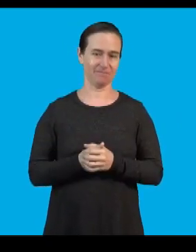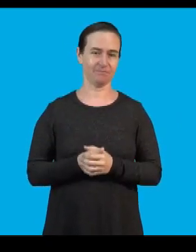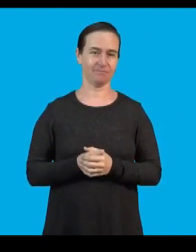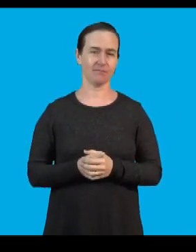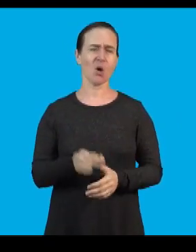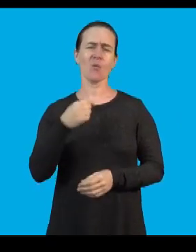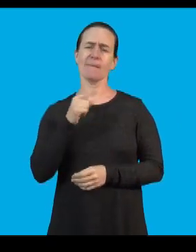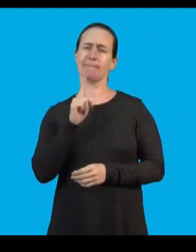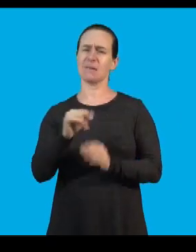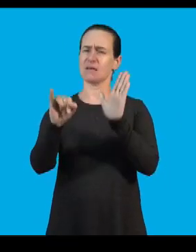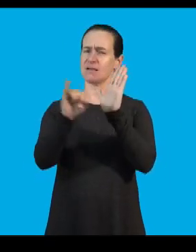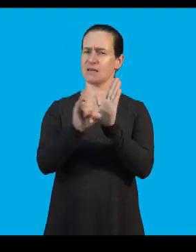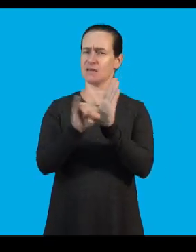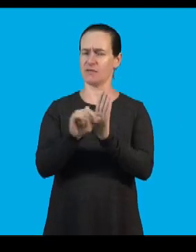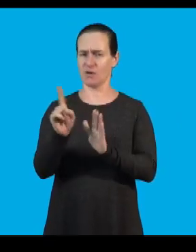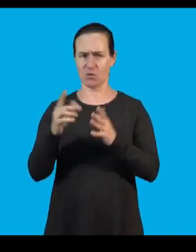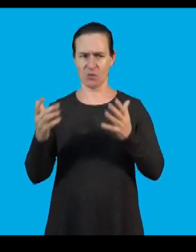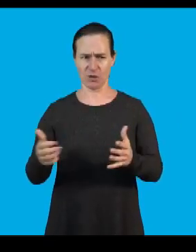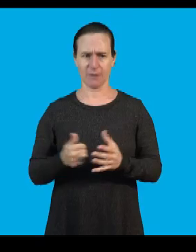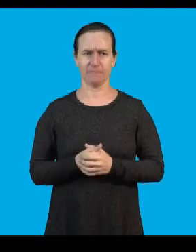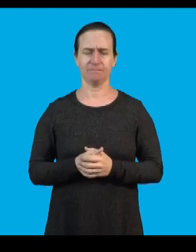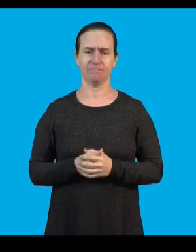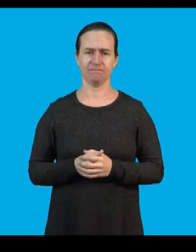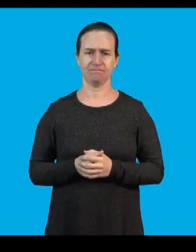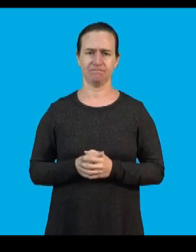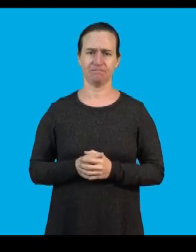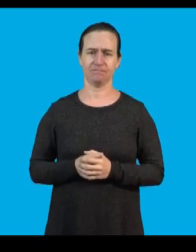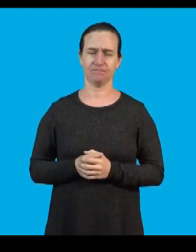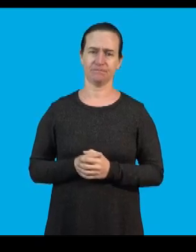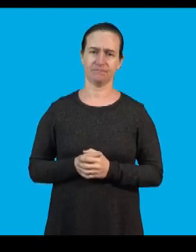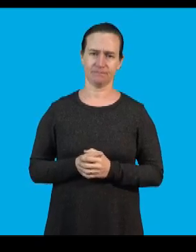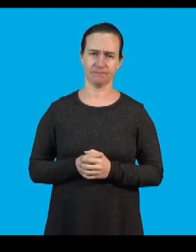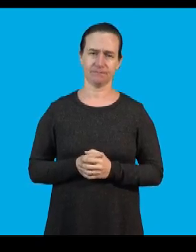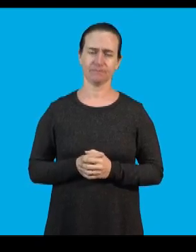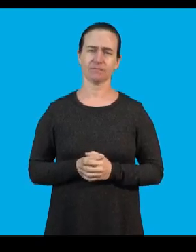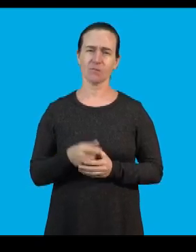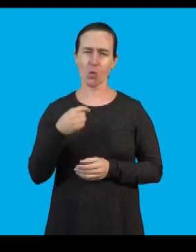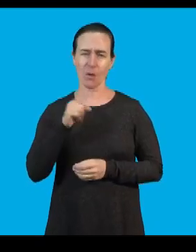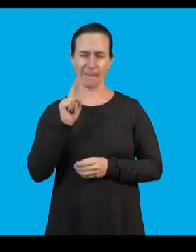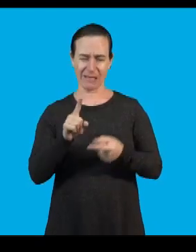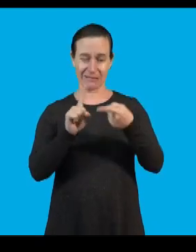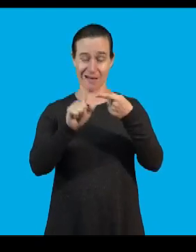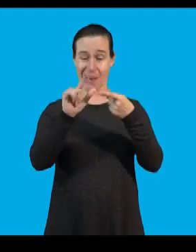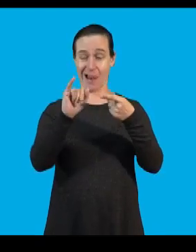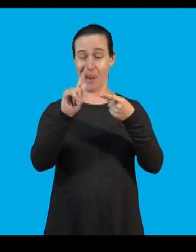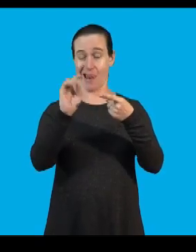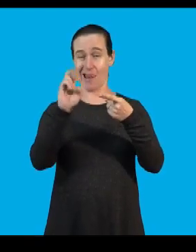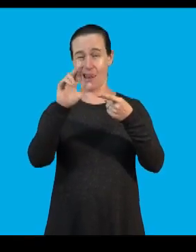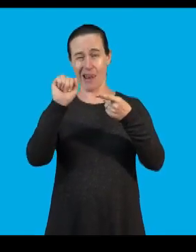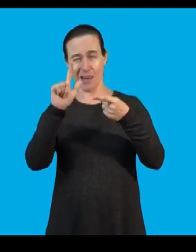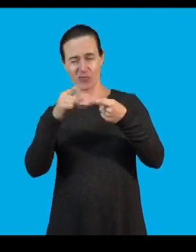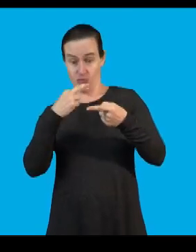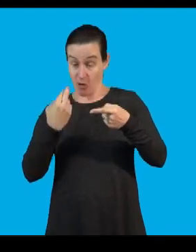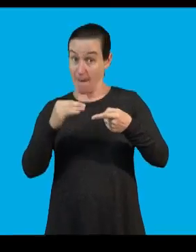to identify in this paragraph. Remember, we are going to make literal and figurative inferences,